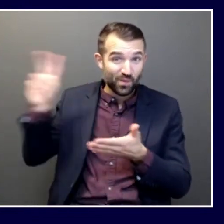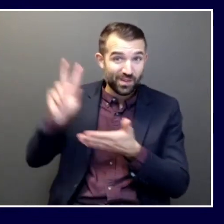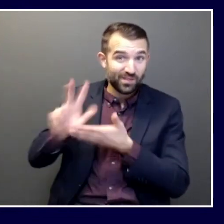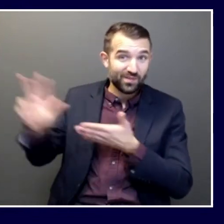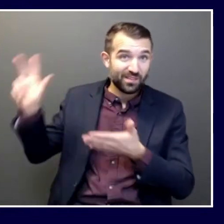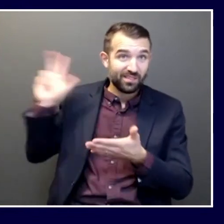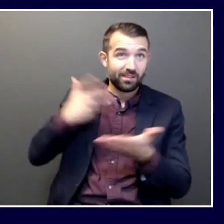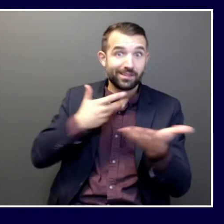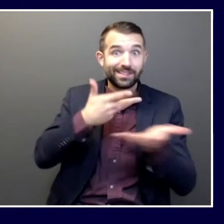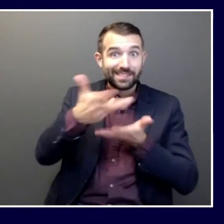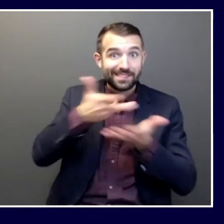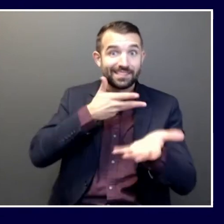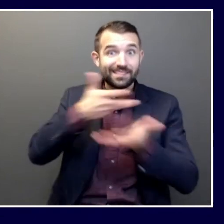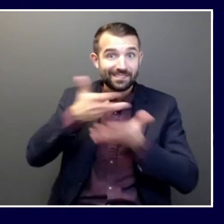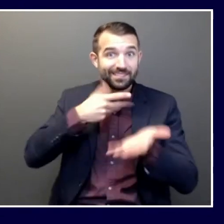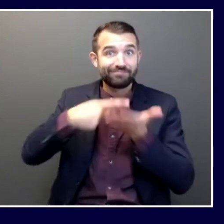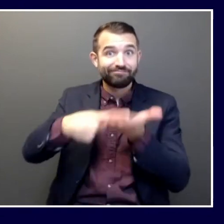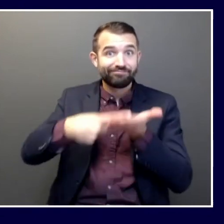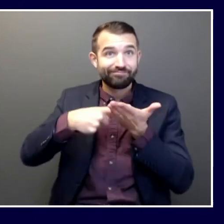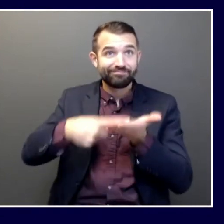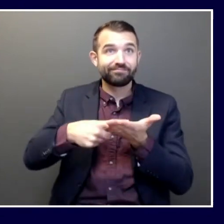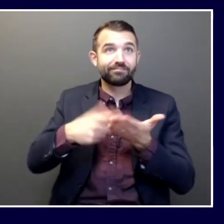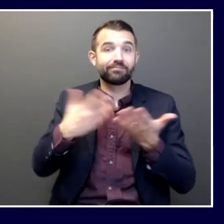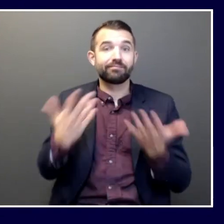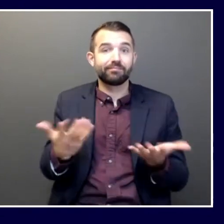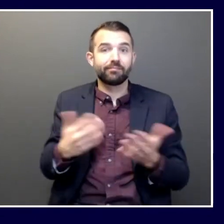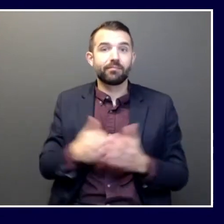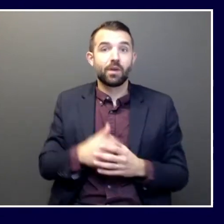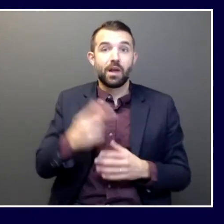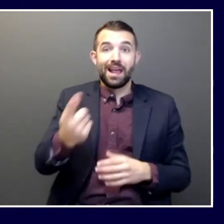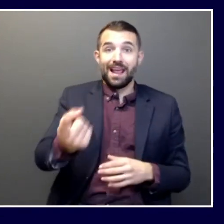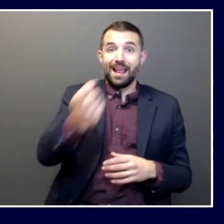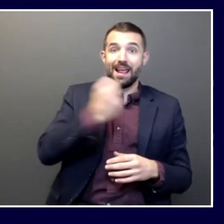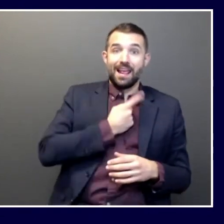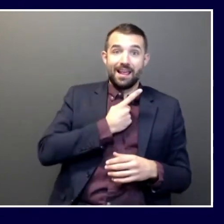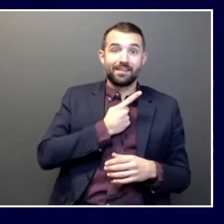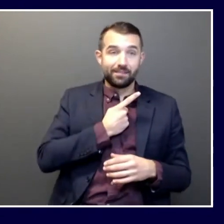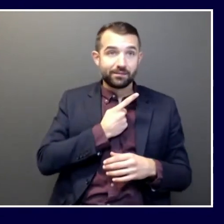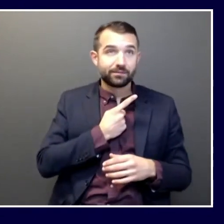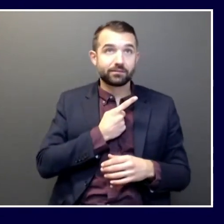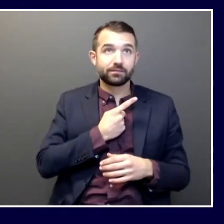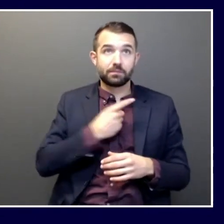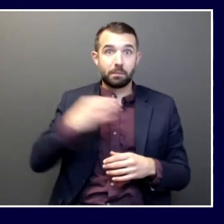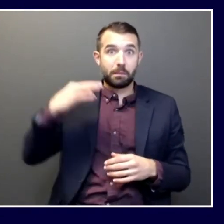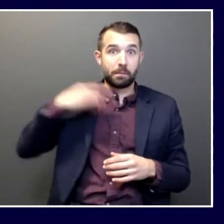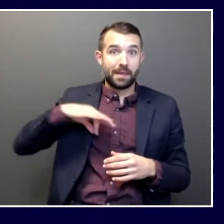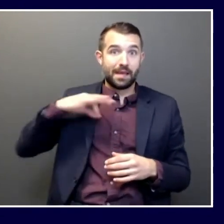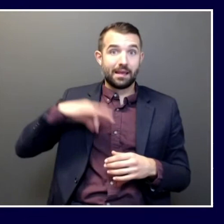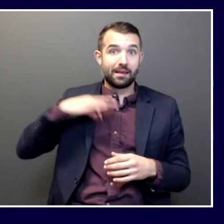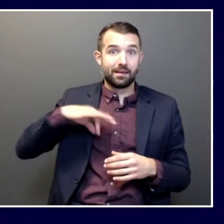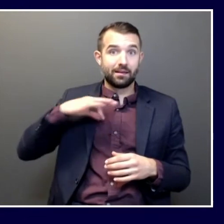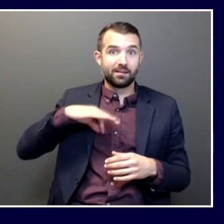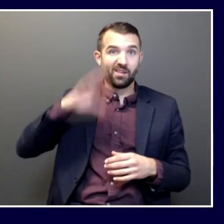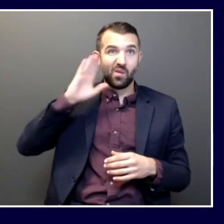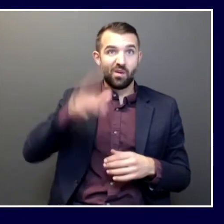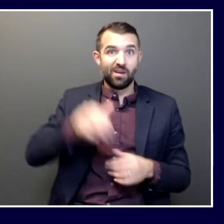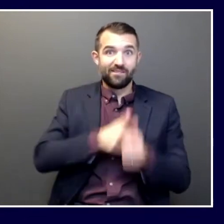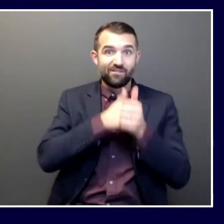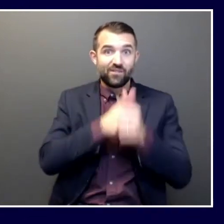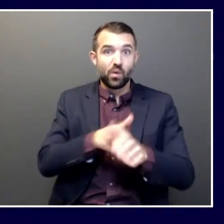on the table was whether Maine would go the way of some parts of the world which had seen at that time